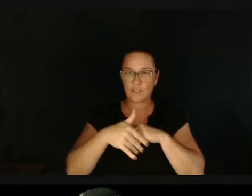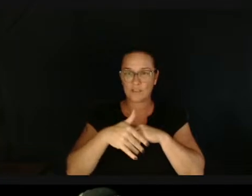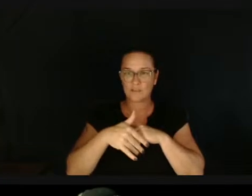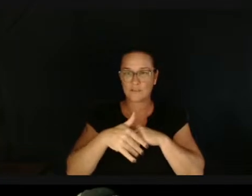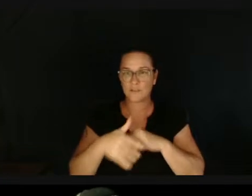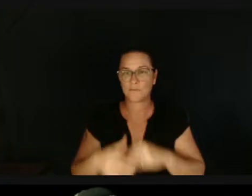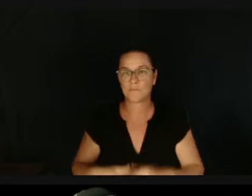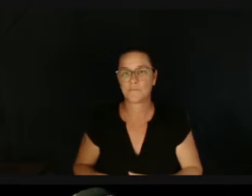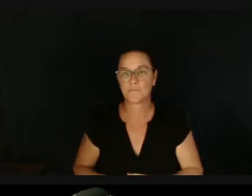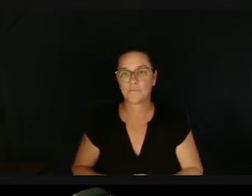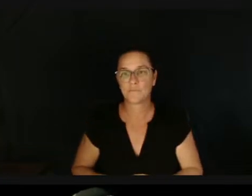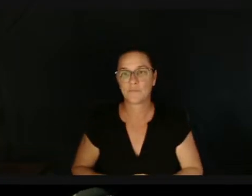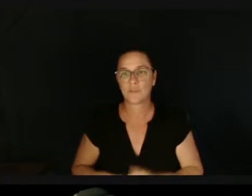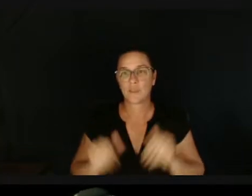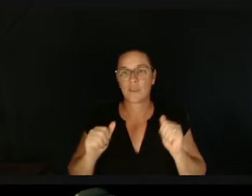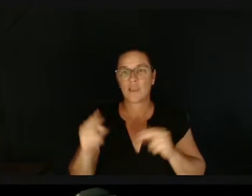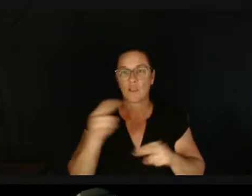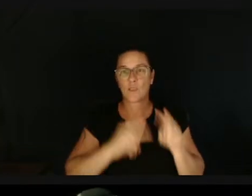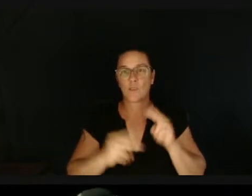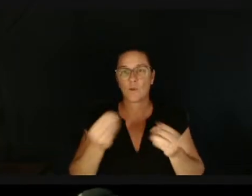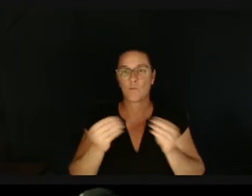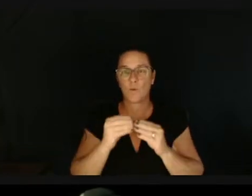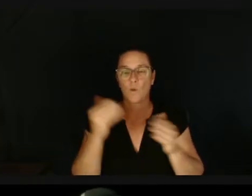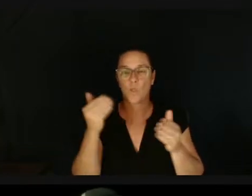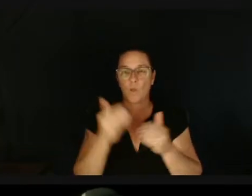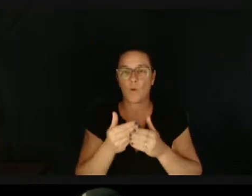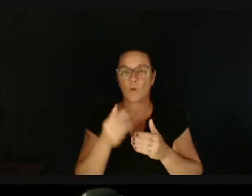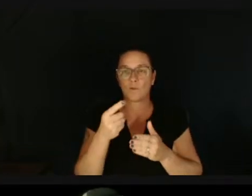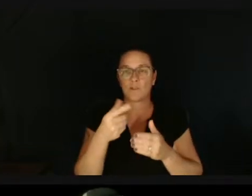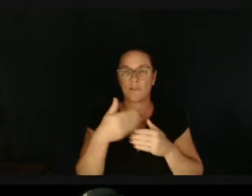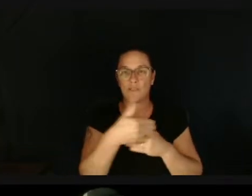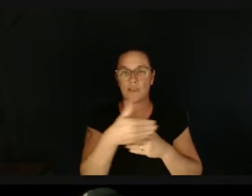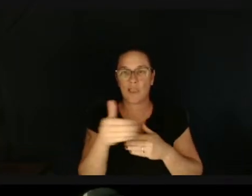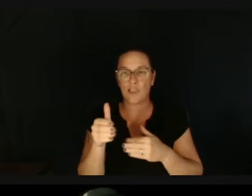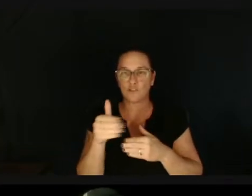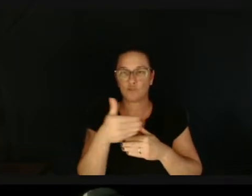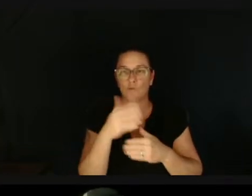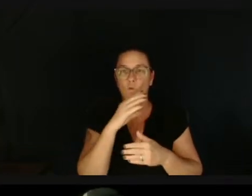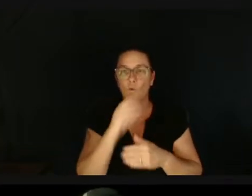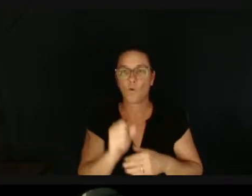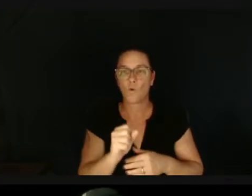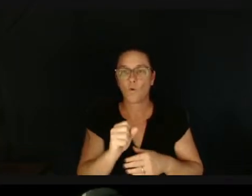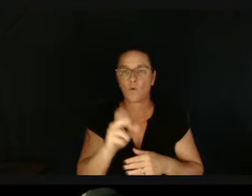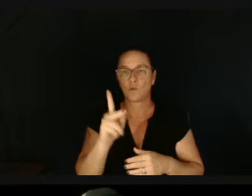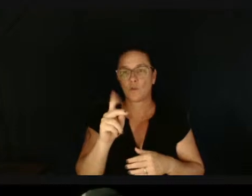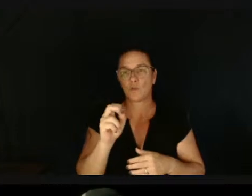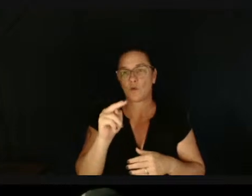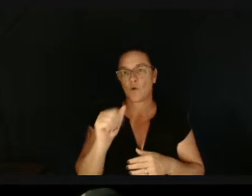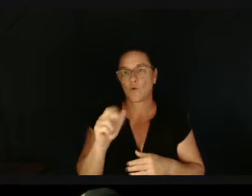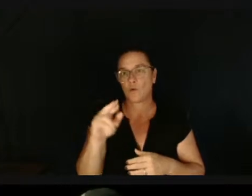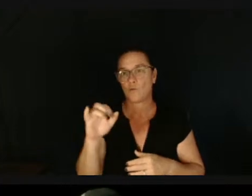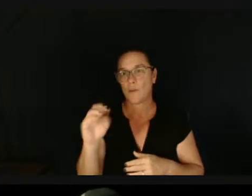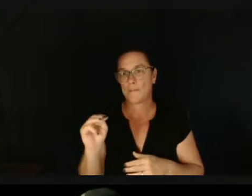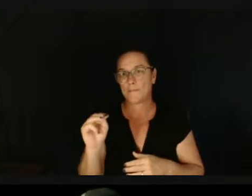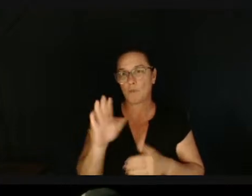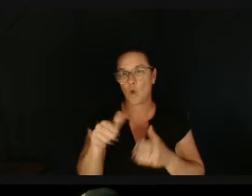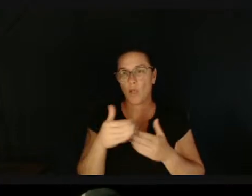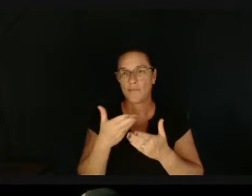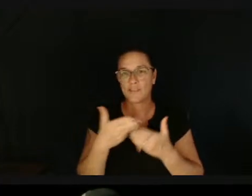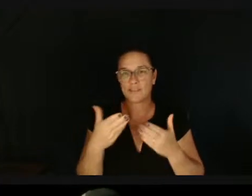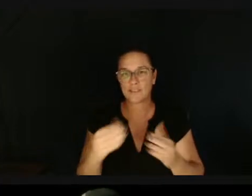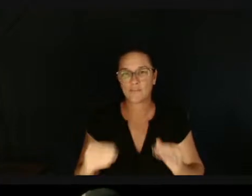to look at more closely, right? See that edge of the old cone rim? You can see that all the stuff around it has